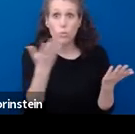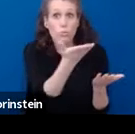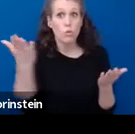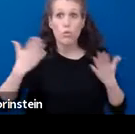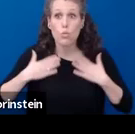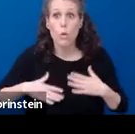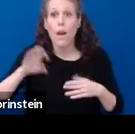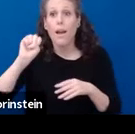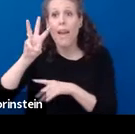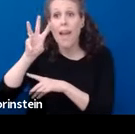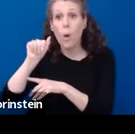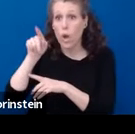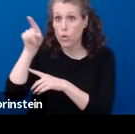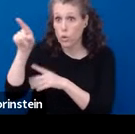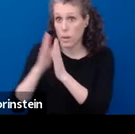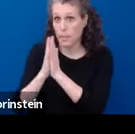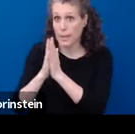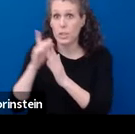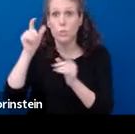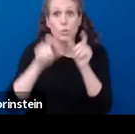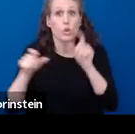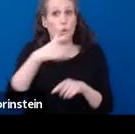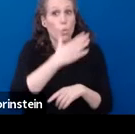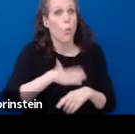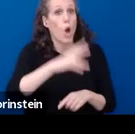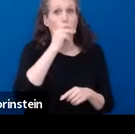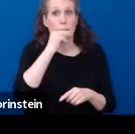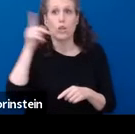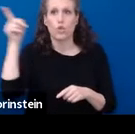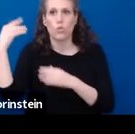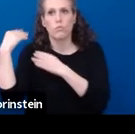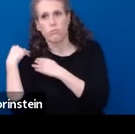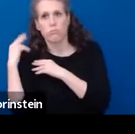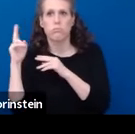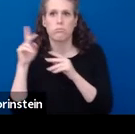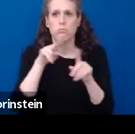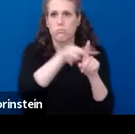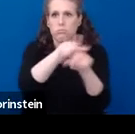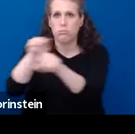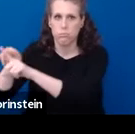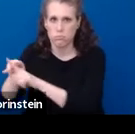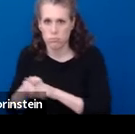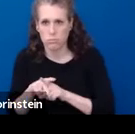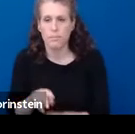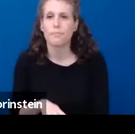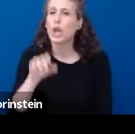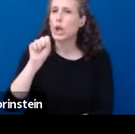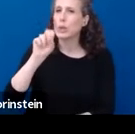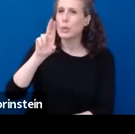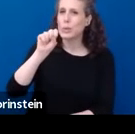Eva, that would be great. And the first question that Susanna mentioned was,